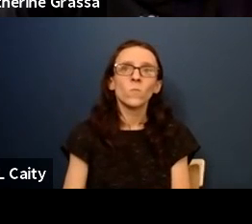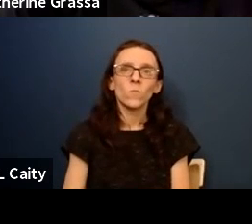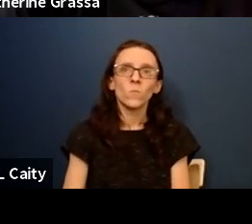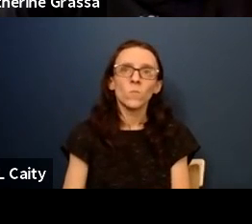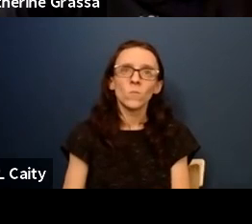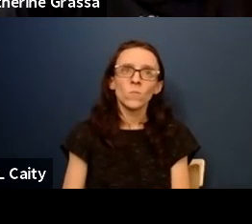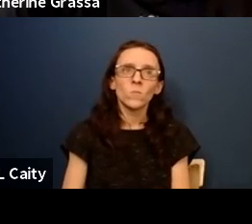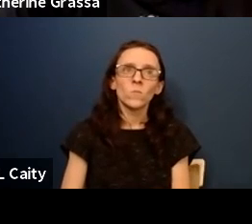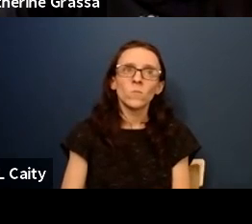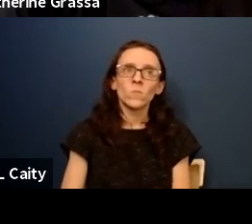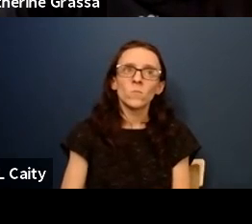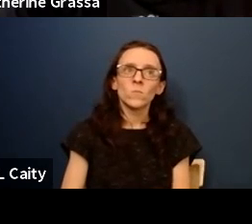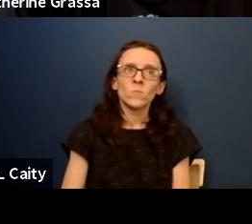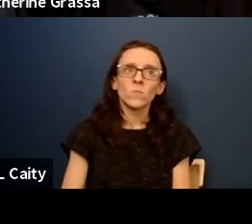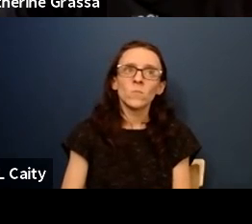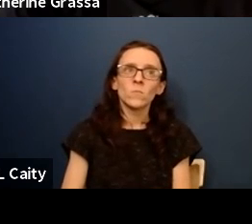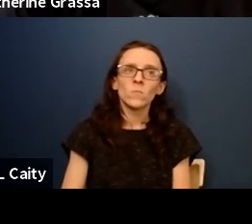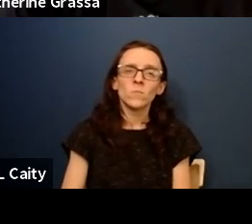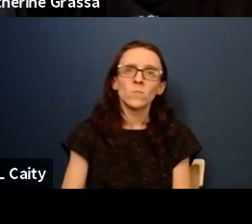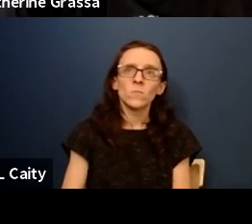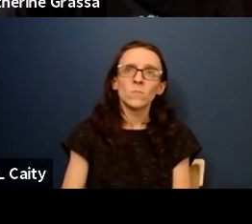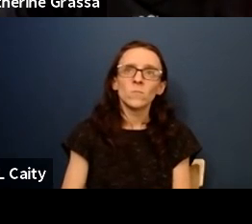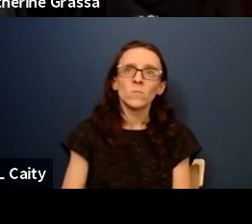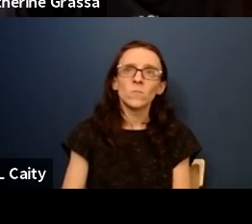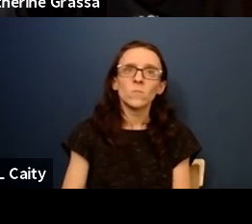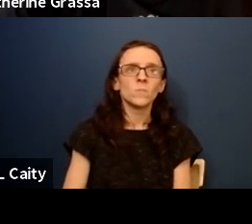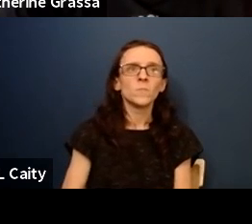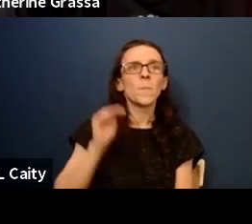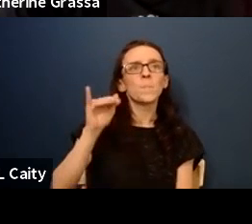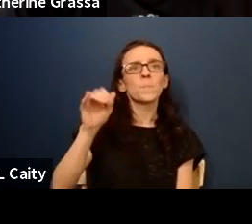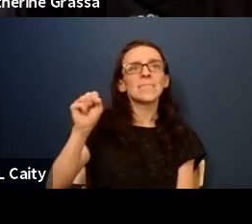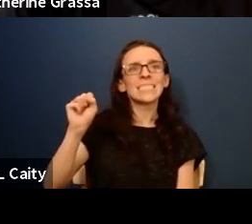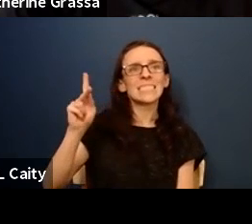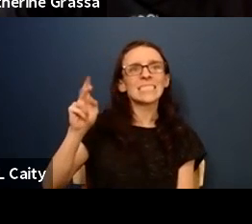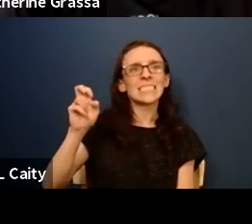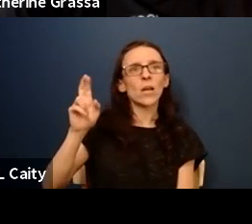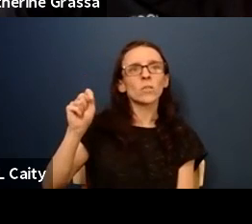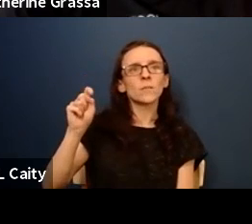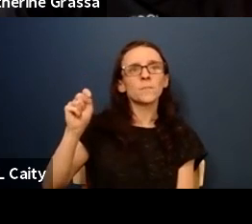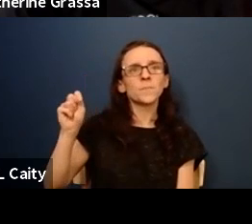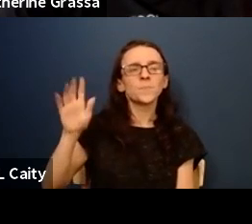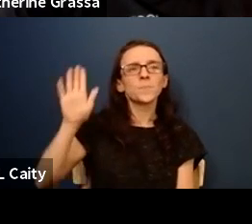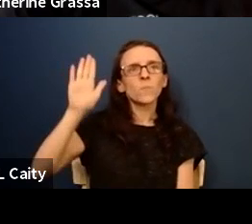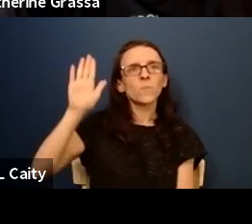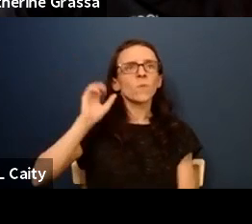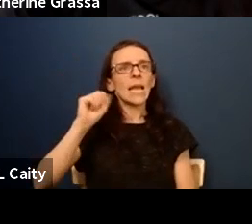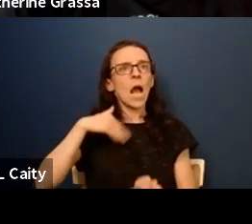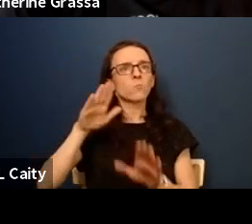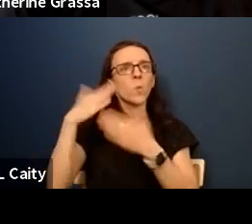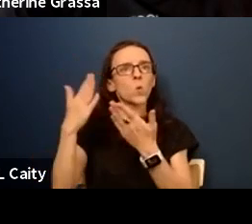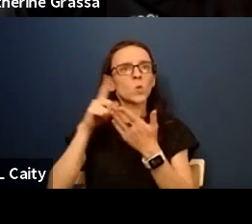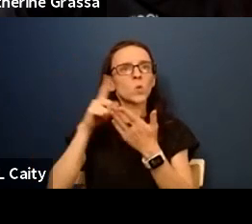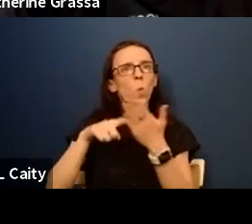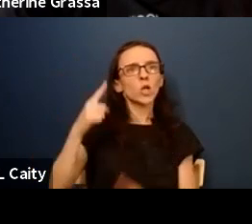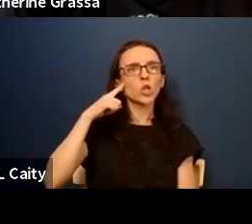like, we're golden here. So Ms. Scarrett. Can I propose what I heard that gets